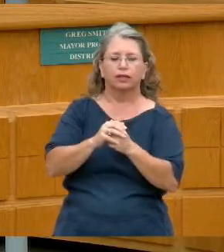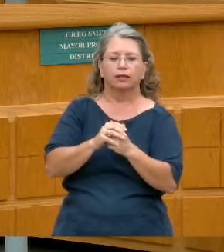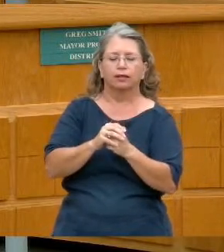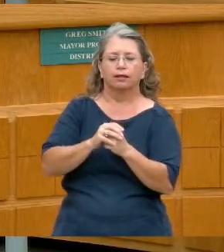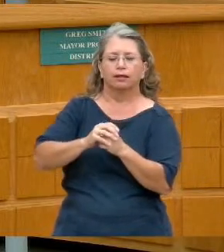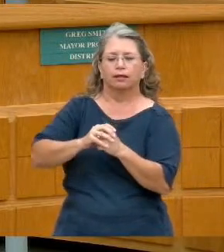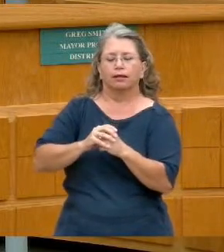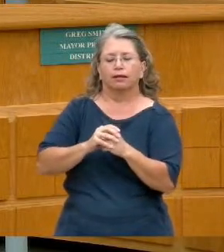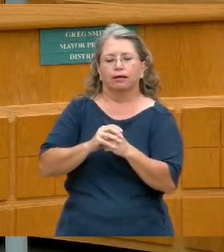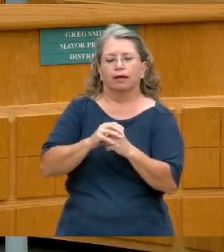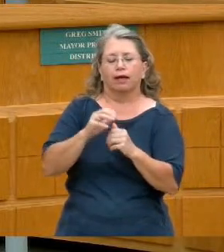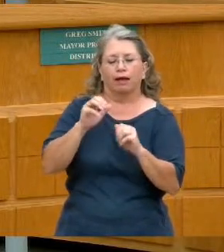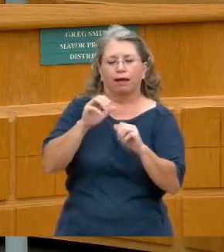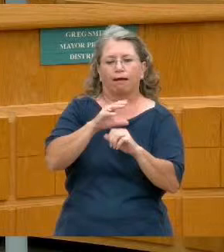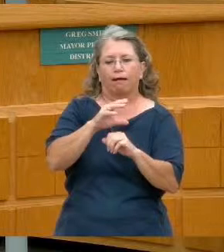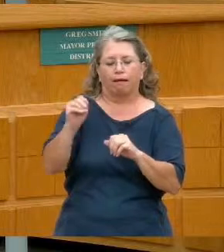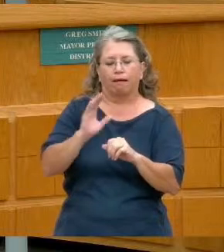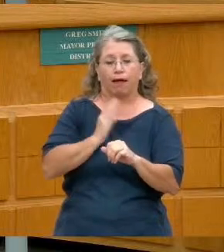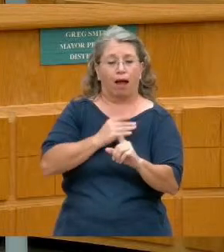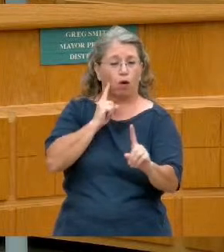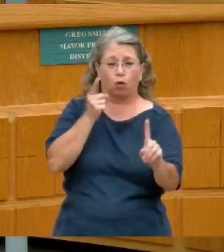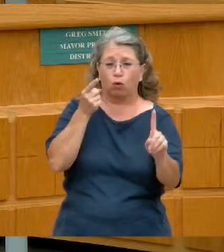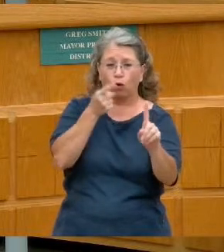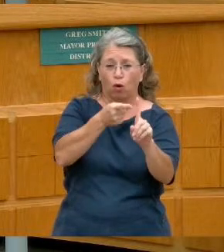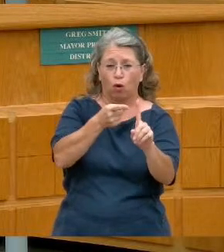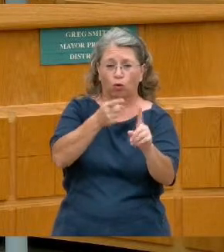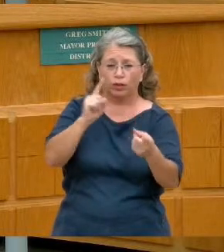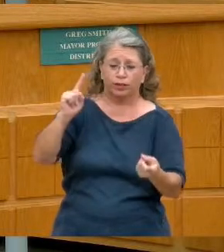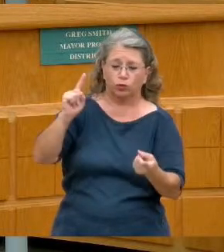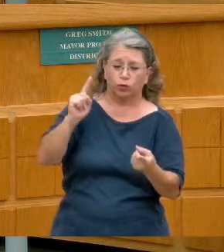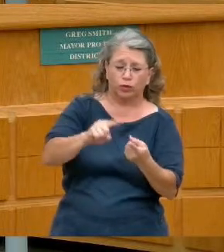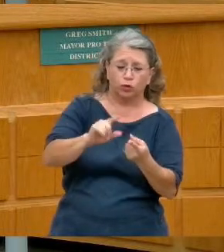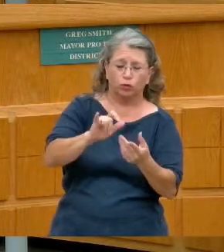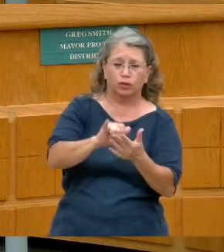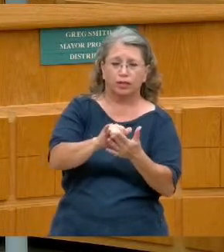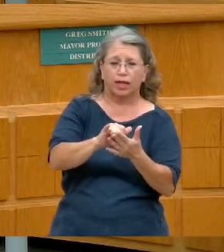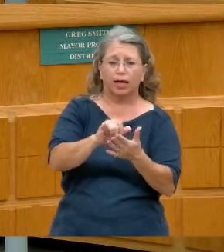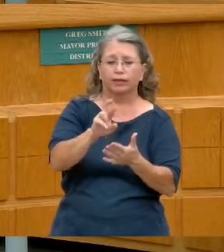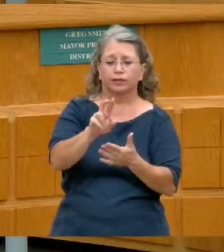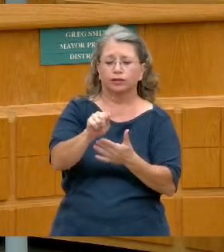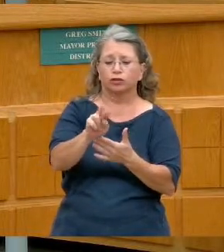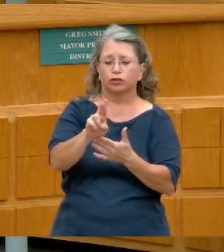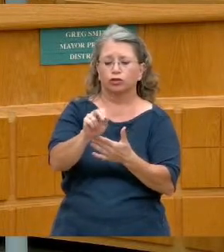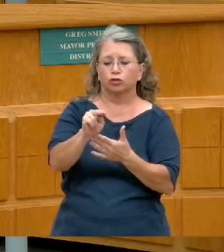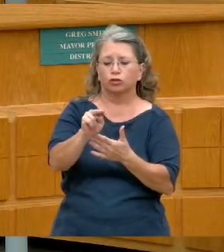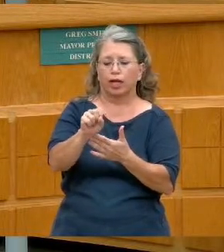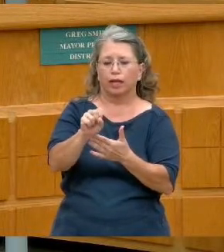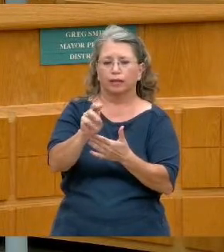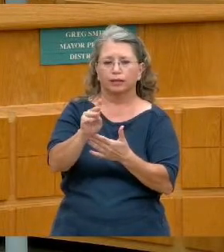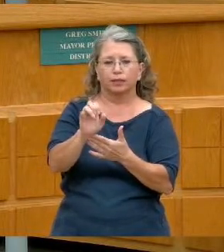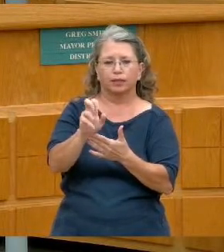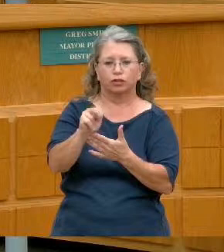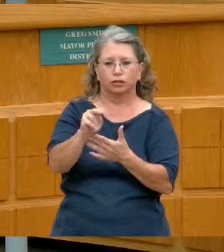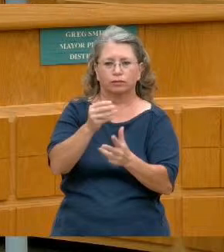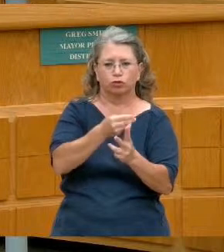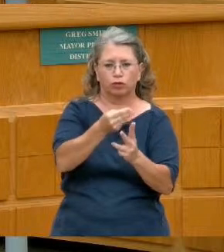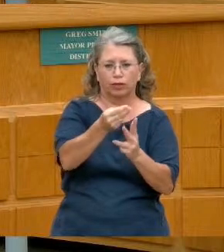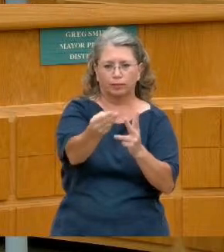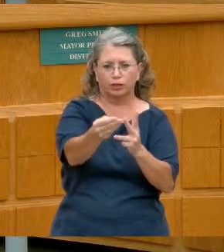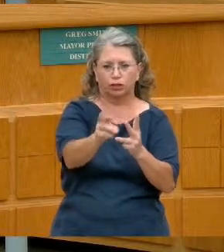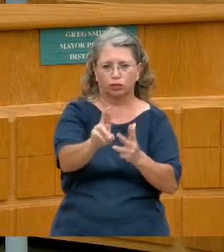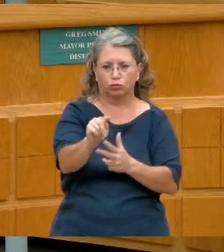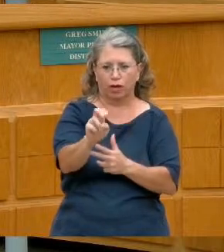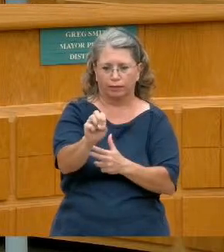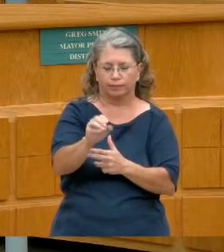contact. And our goal here is to reduce the transmission rate of this happening. The graphic that I have here